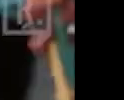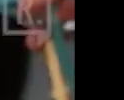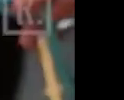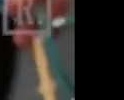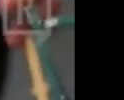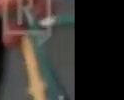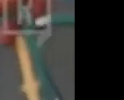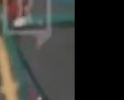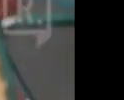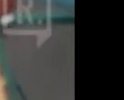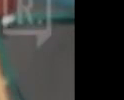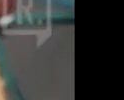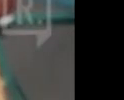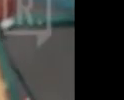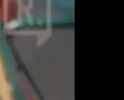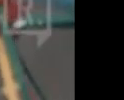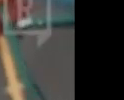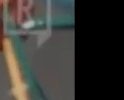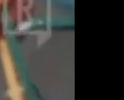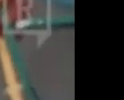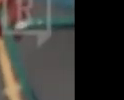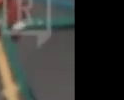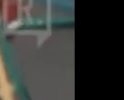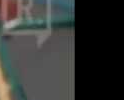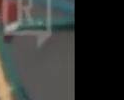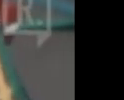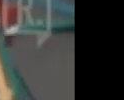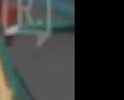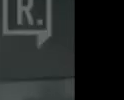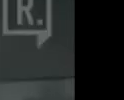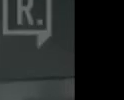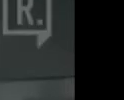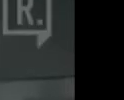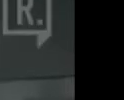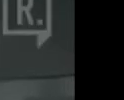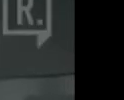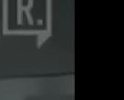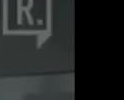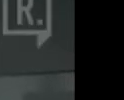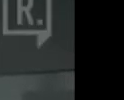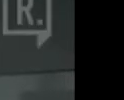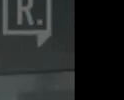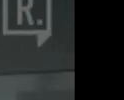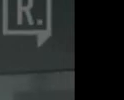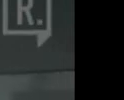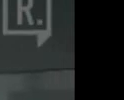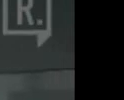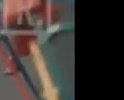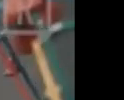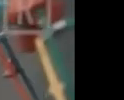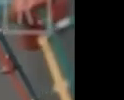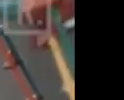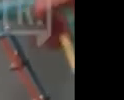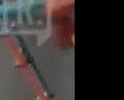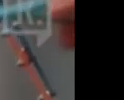The resources, the materials from one process can be used by another. To make this happen, and this is how nature works, you